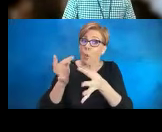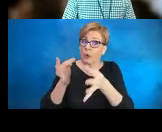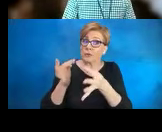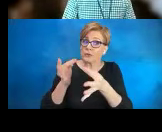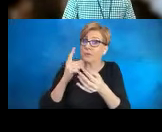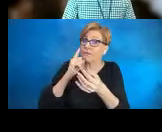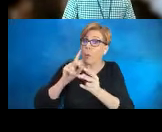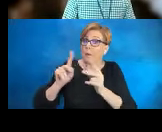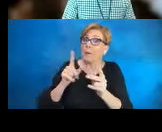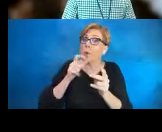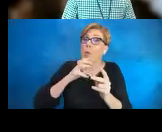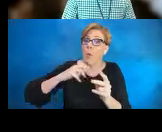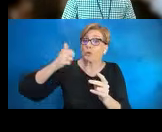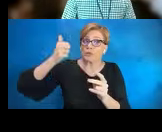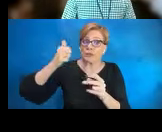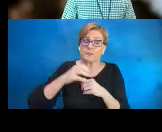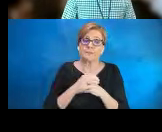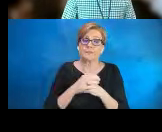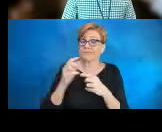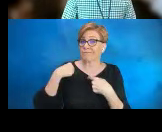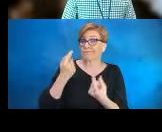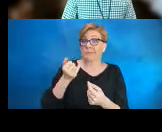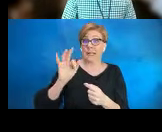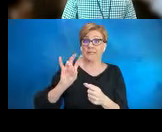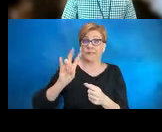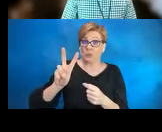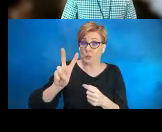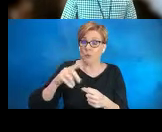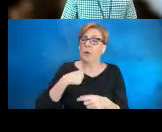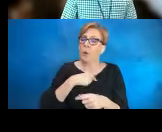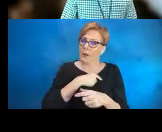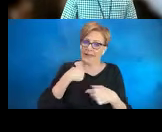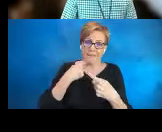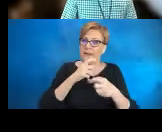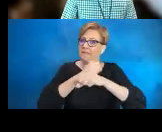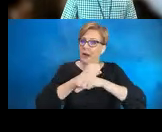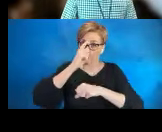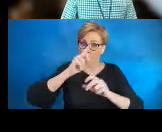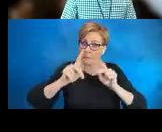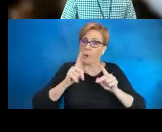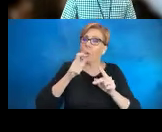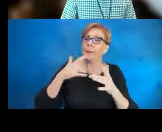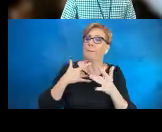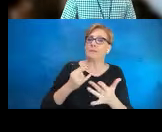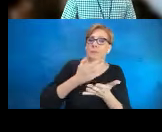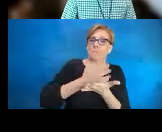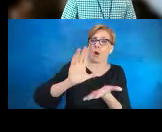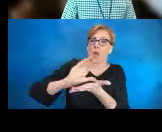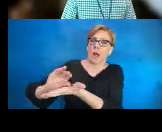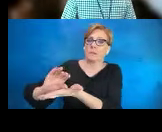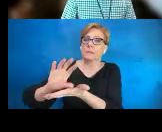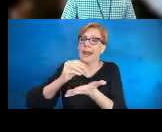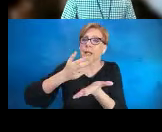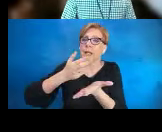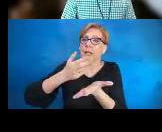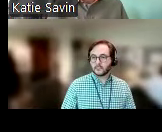our efforts primarily on fighting for people who have been marginalized and excluded from justice, such as women,